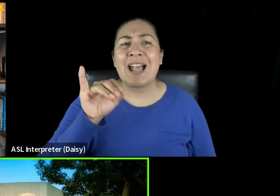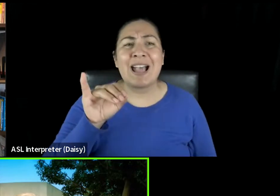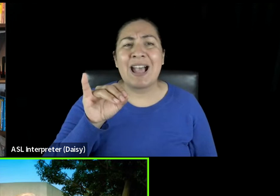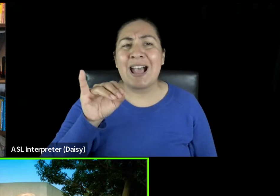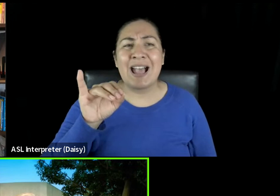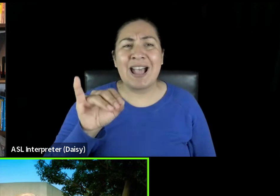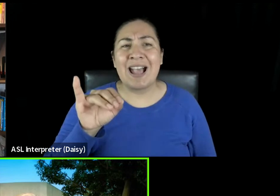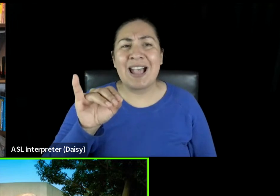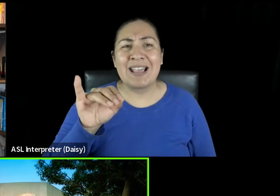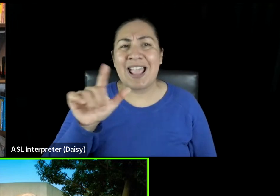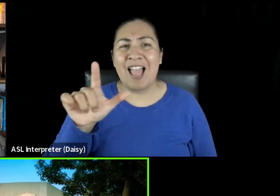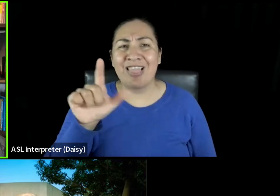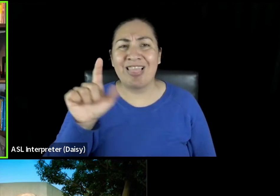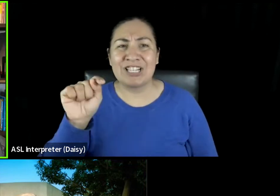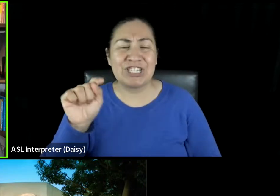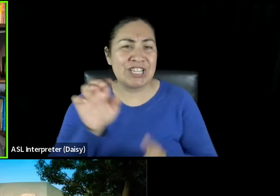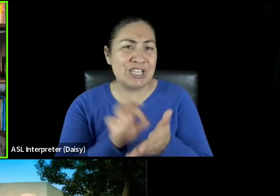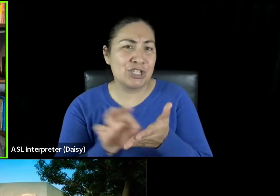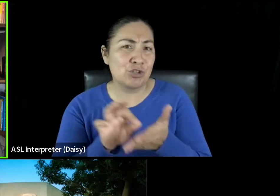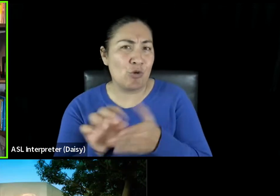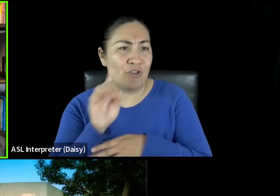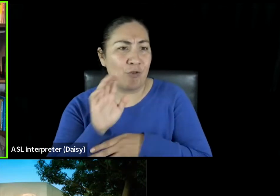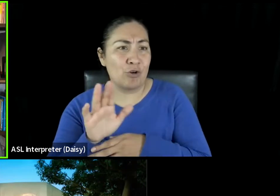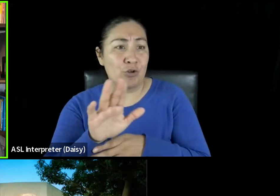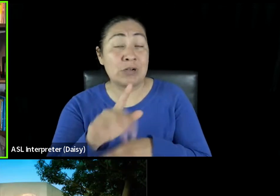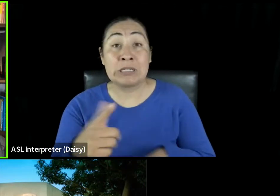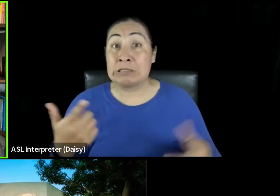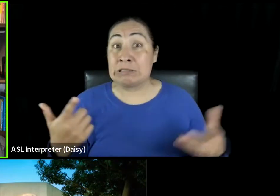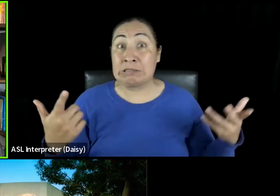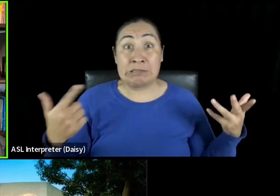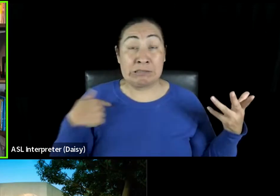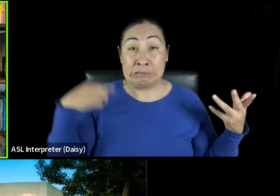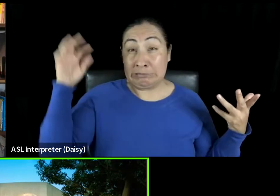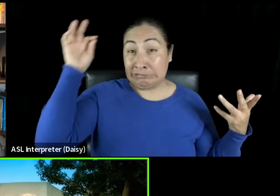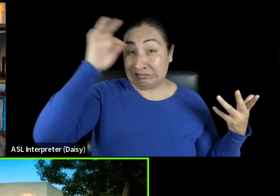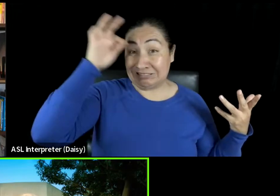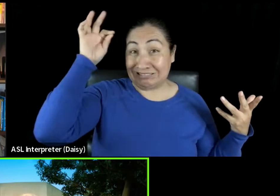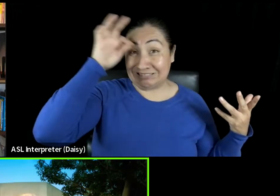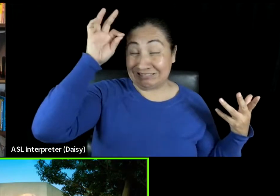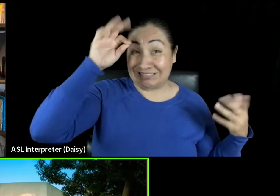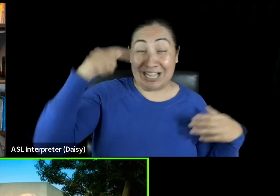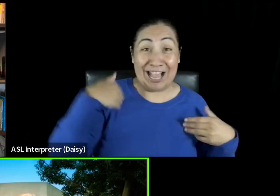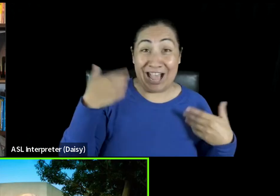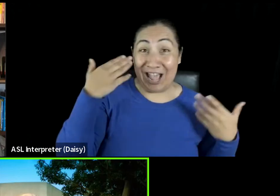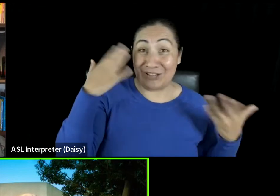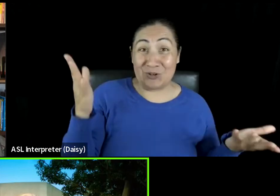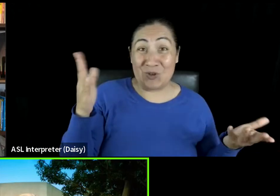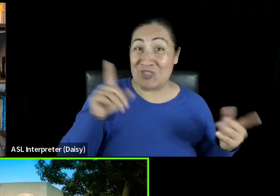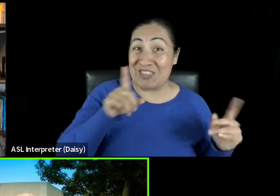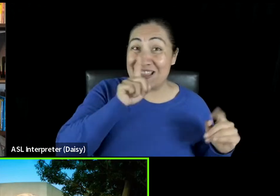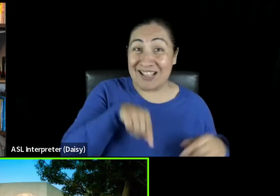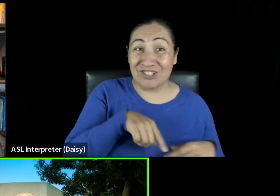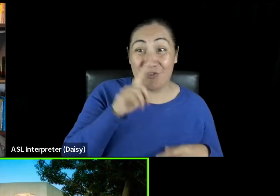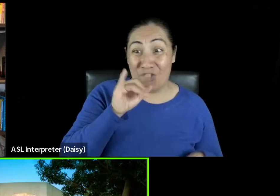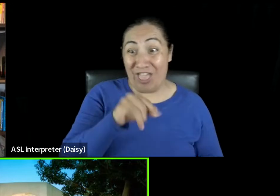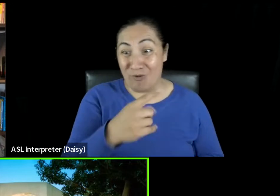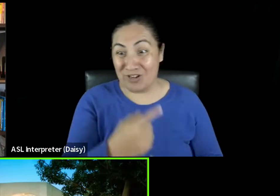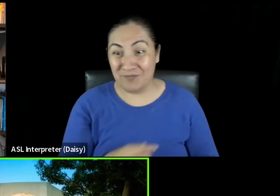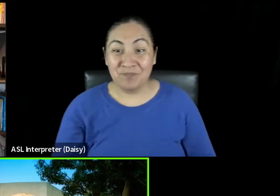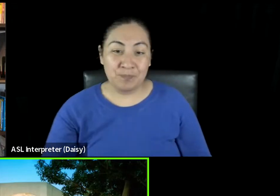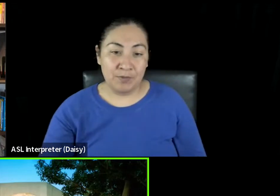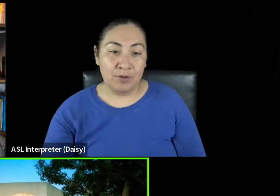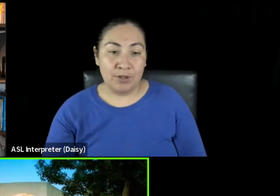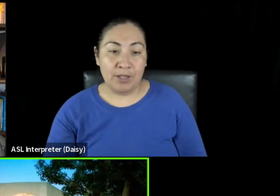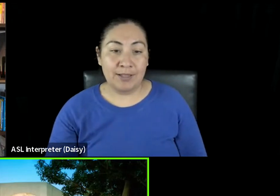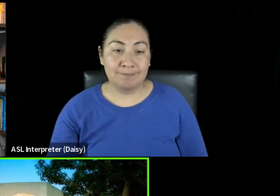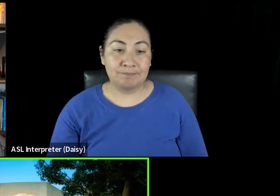for admission. I claim ignorance on this one. I do not know the answer to that. All right. So they